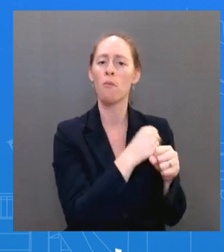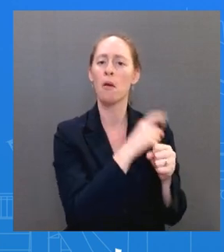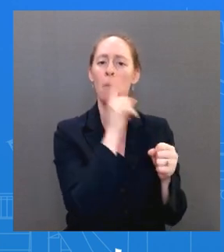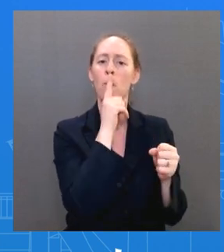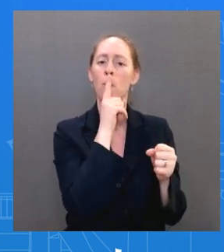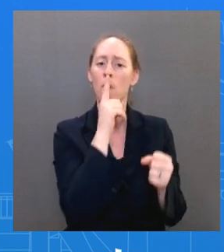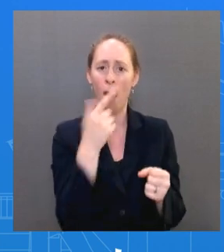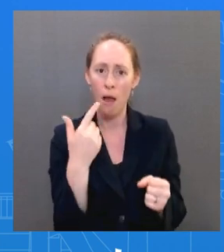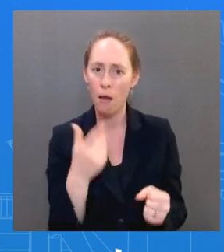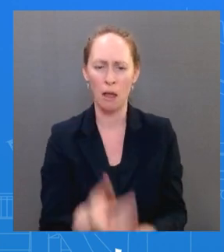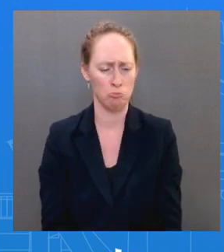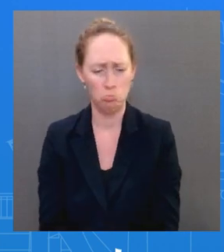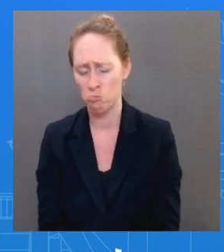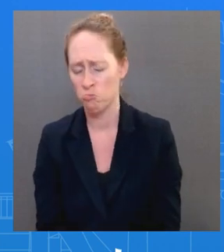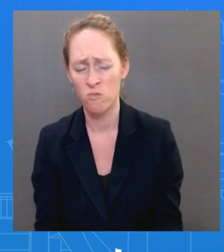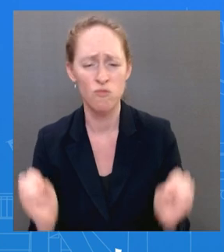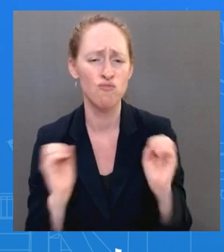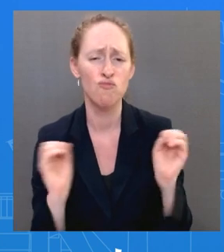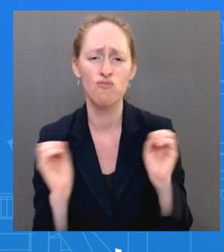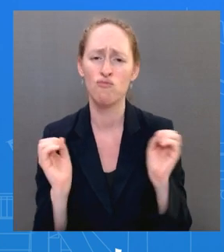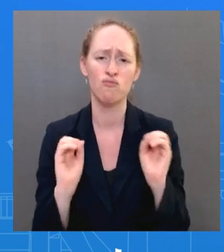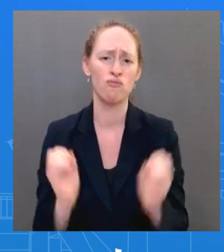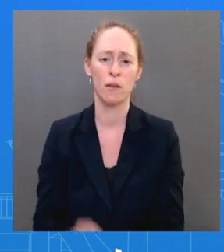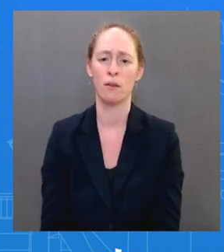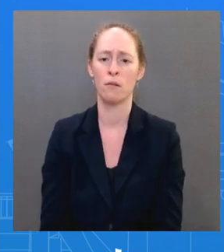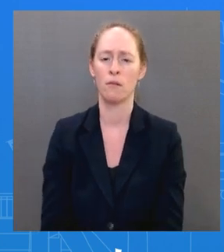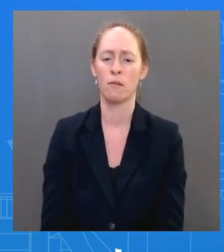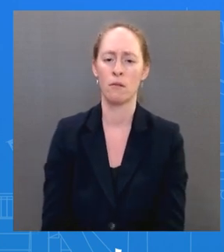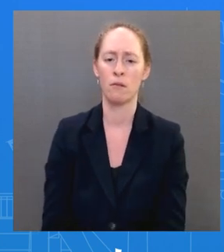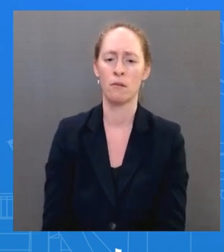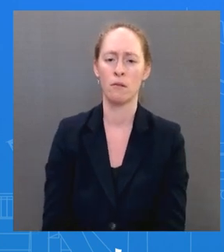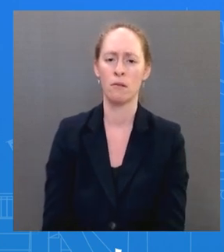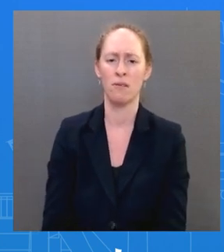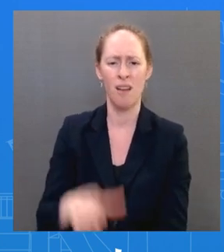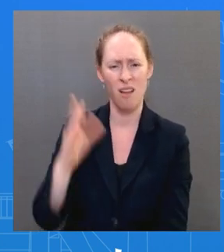that you've, you know, released statements from him, yeah. But